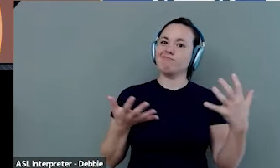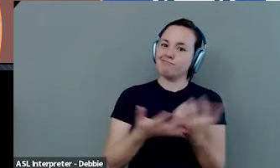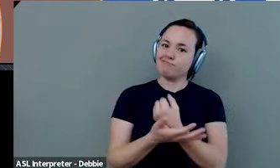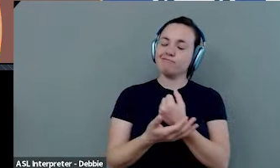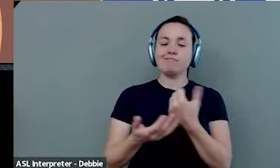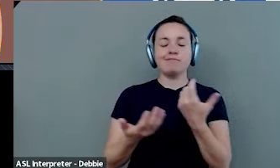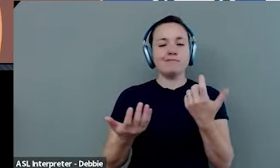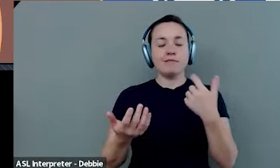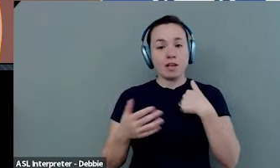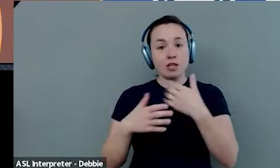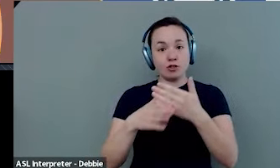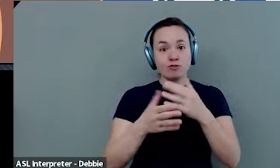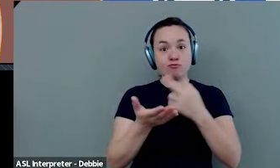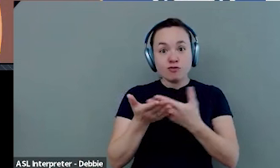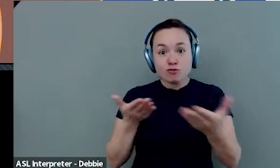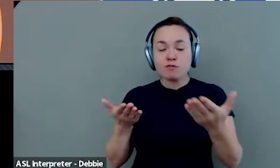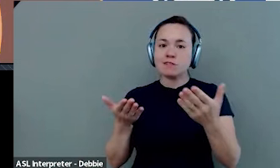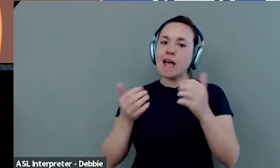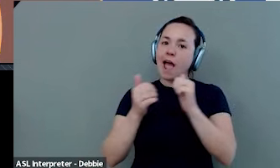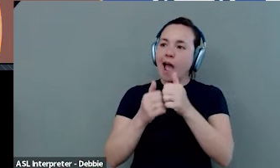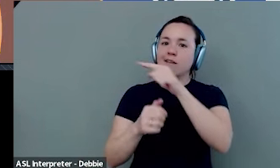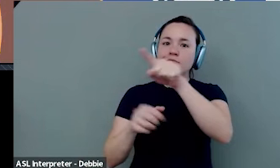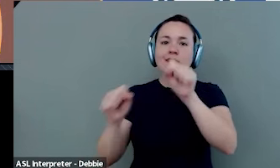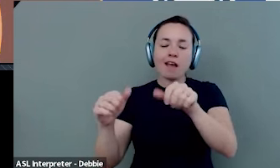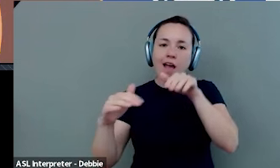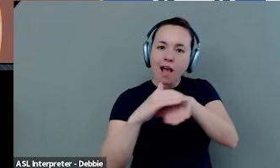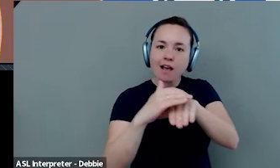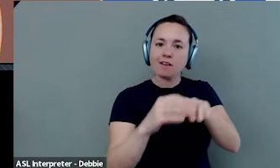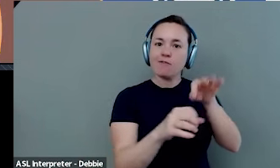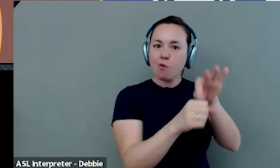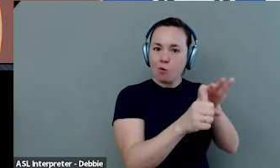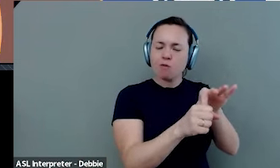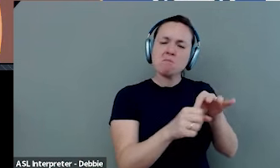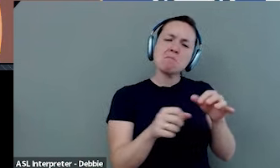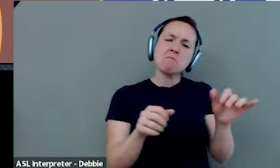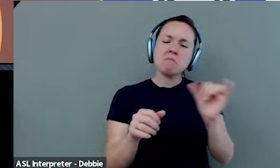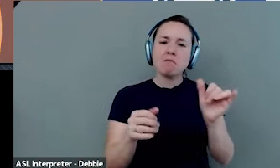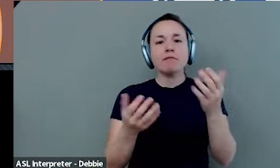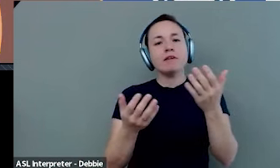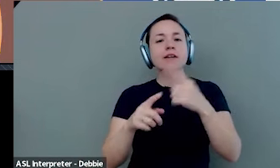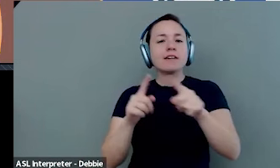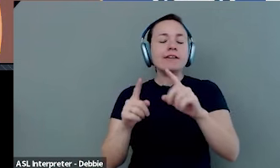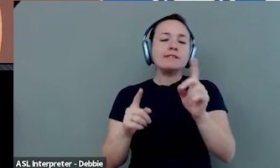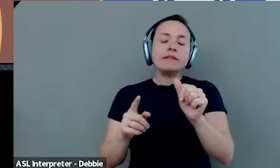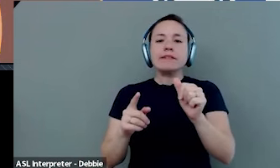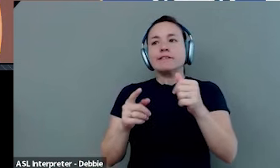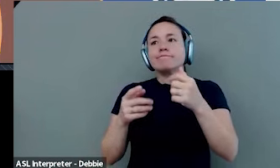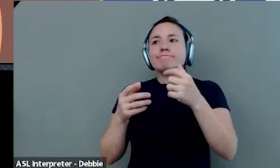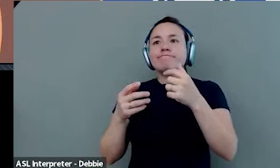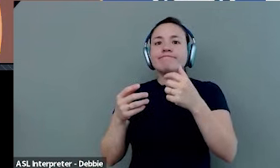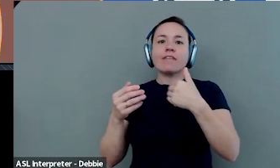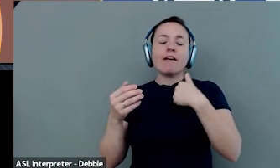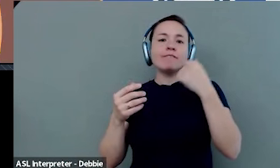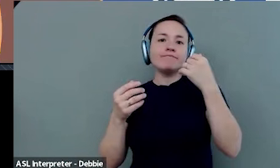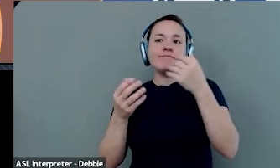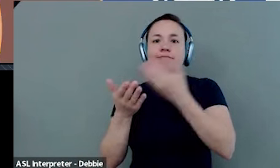only share resources of how folks can access the vote, also highlight some other disability initiatives around campus